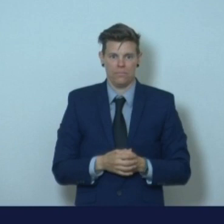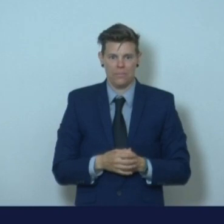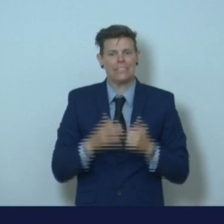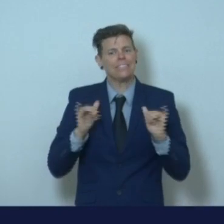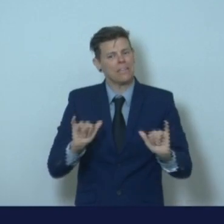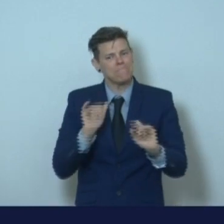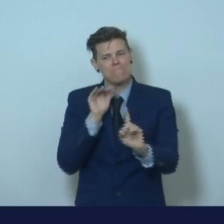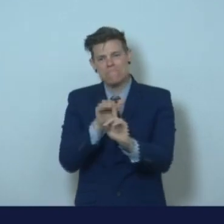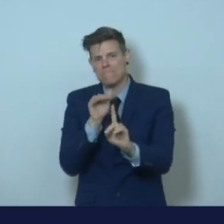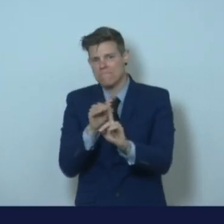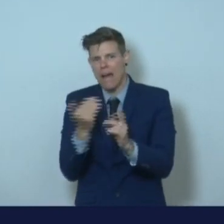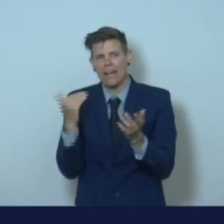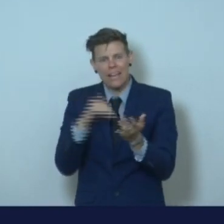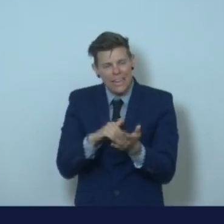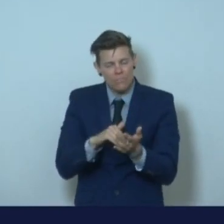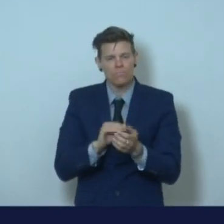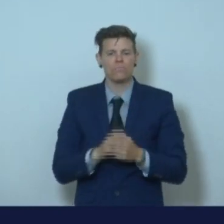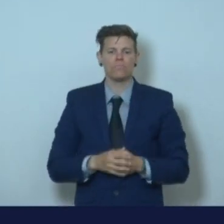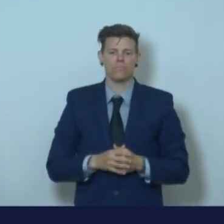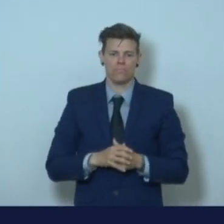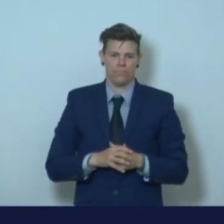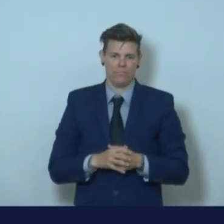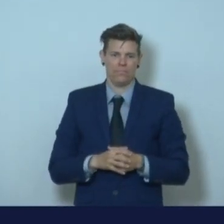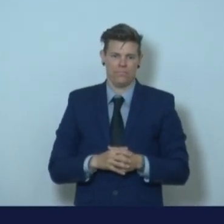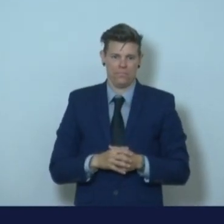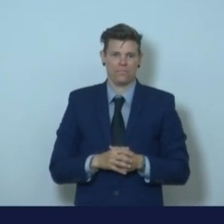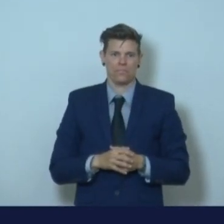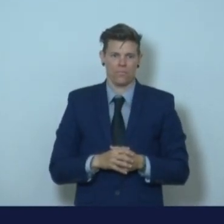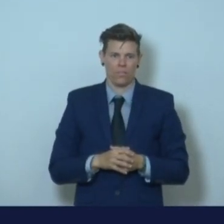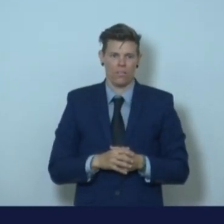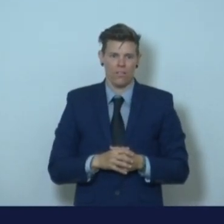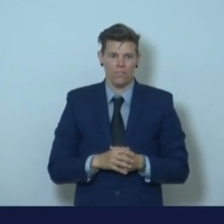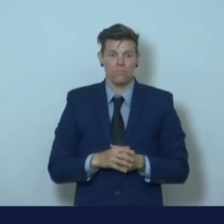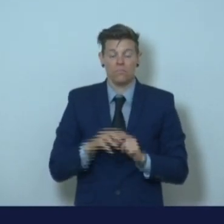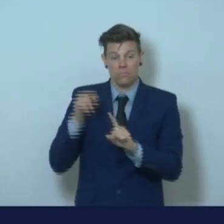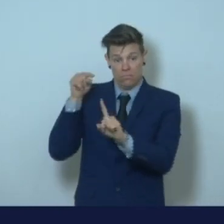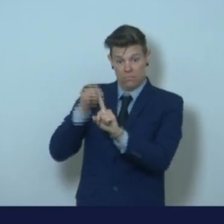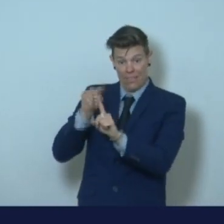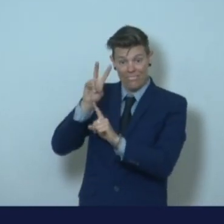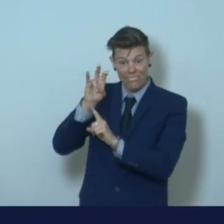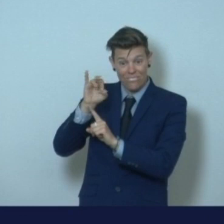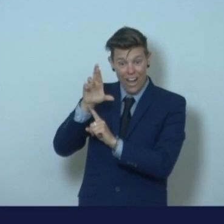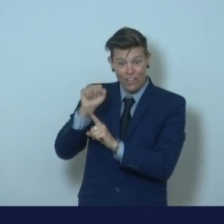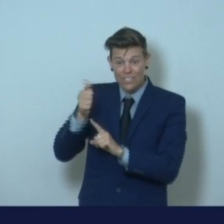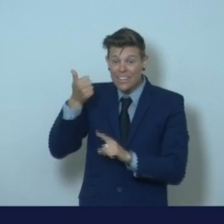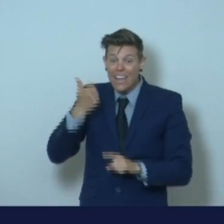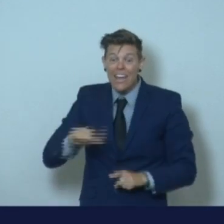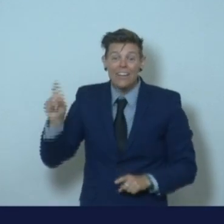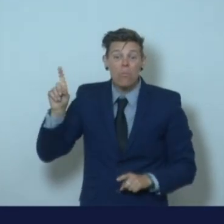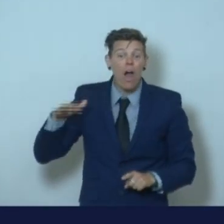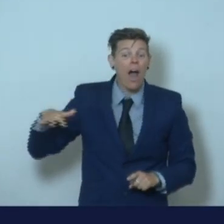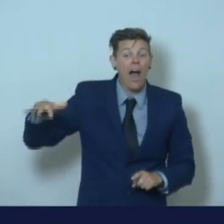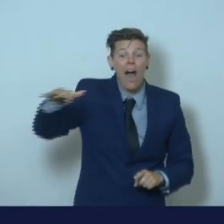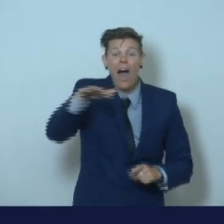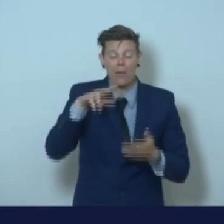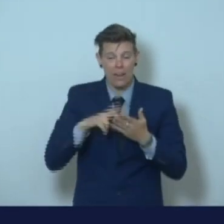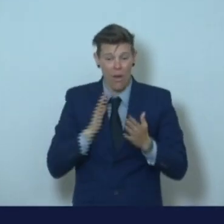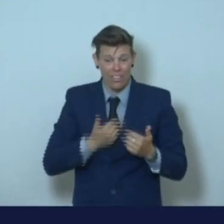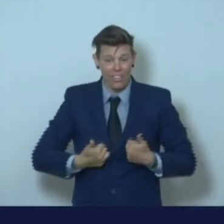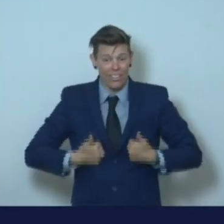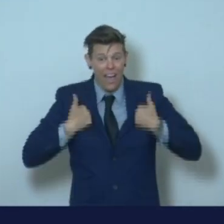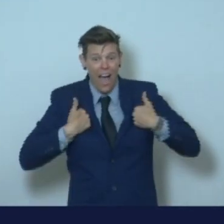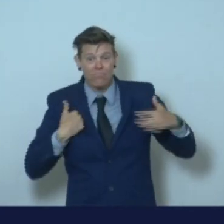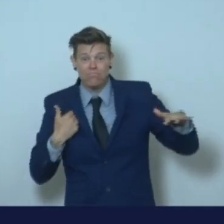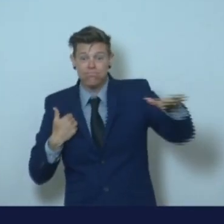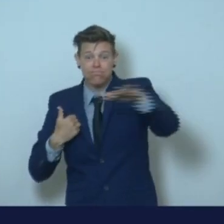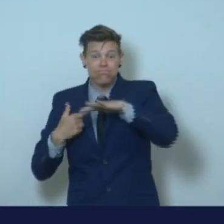make sure that you have them. If the virus is anywhere, it can spread. It lives among us. It goes with you. Every time